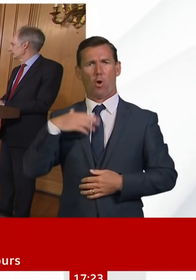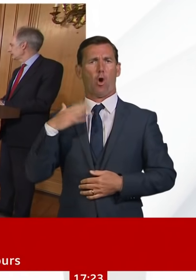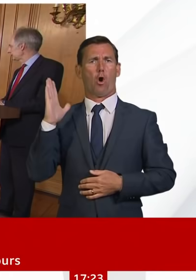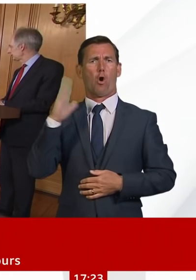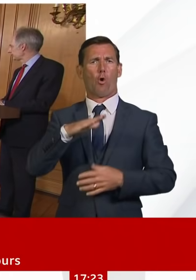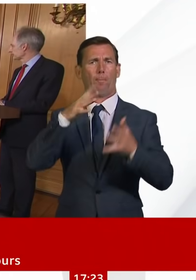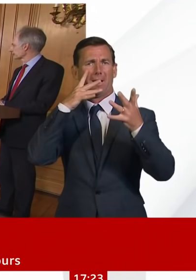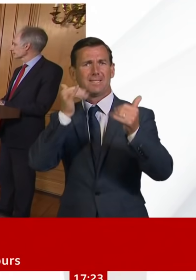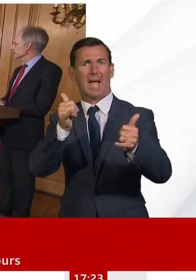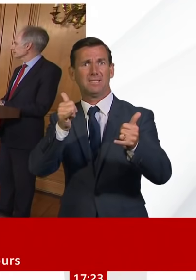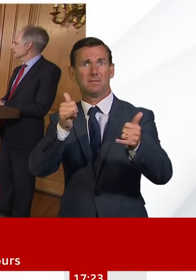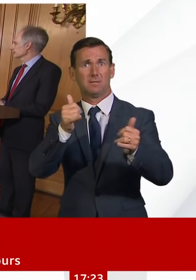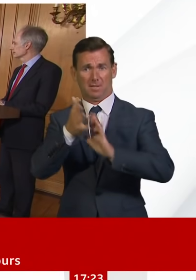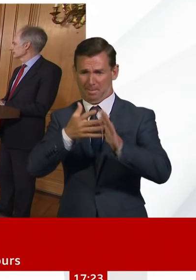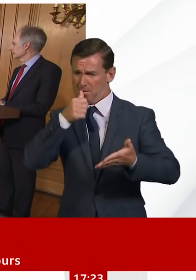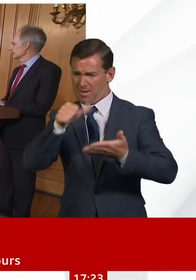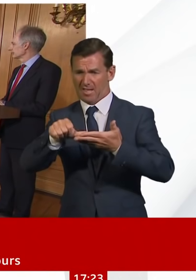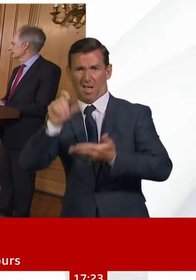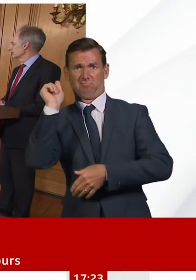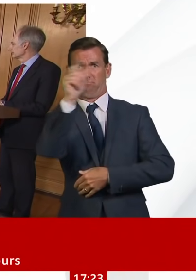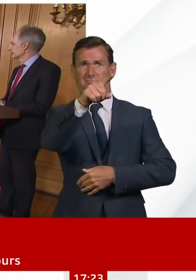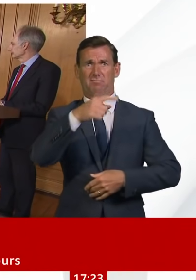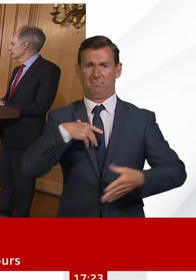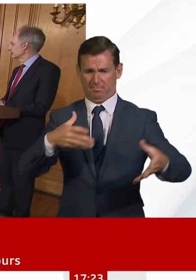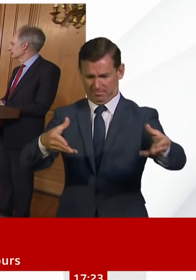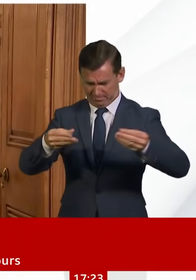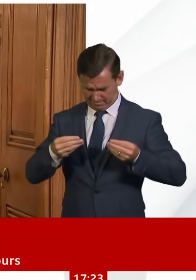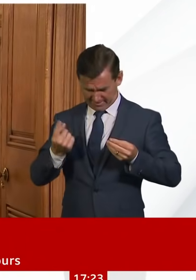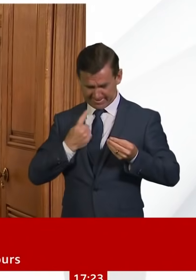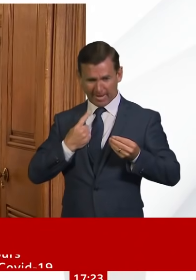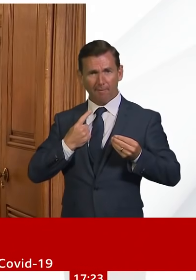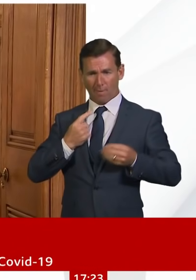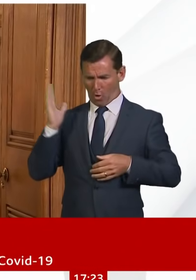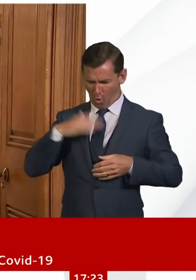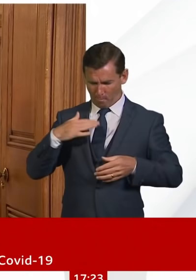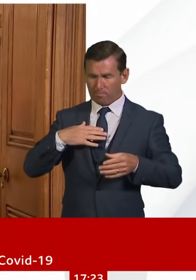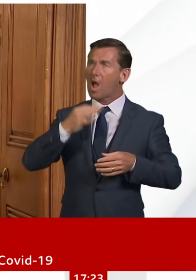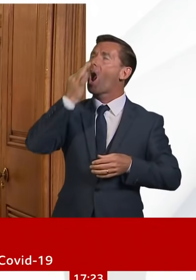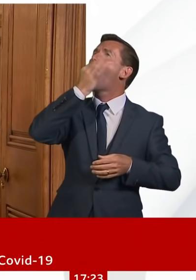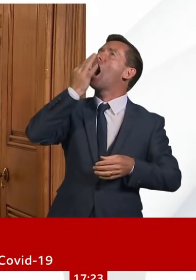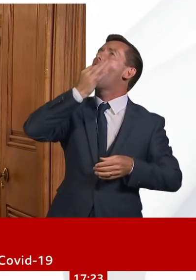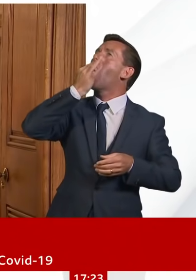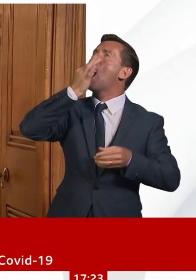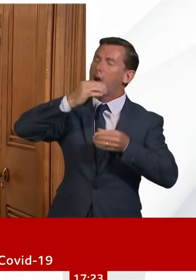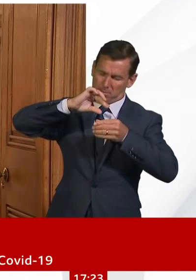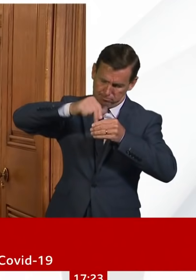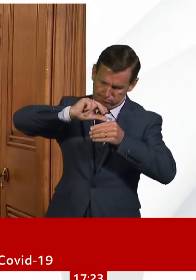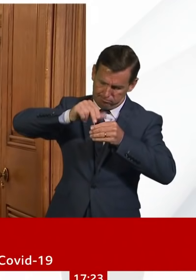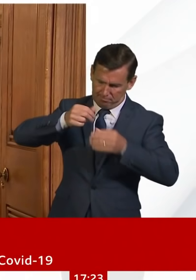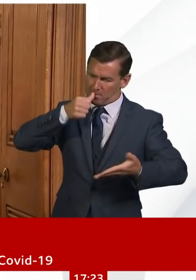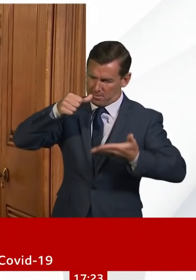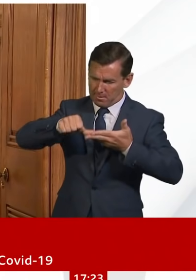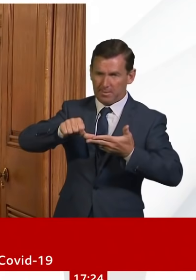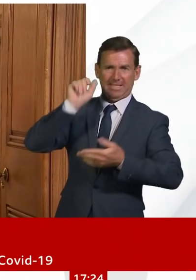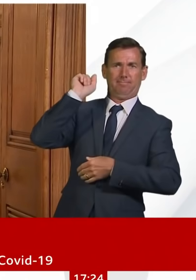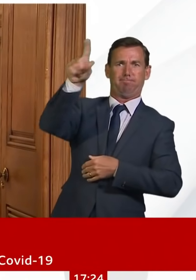a test can be sent out and taken and then returned, so that the individual doesn't